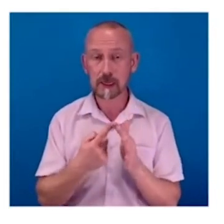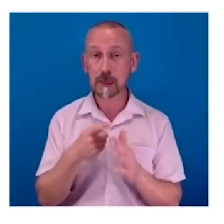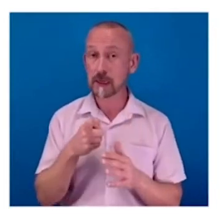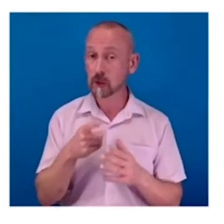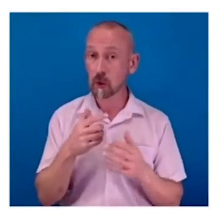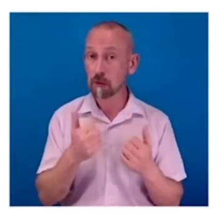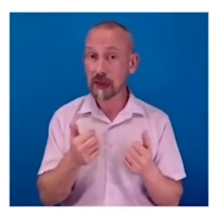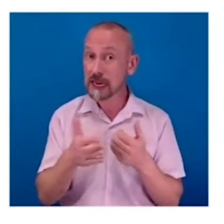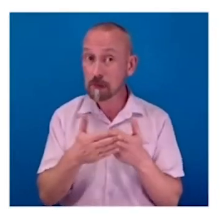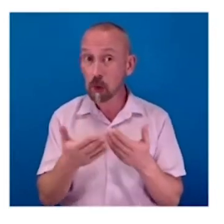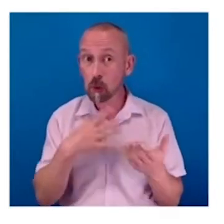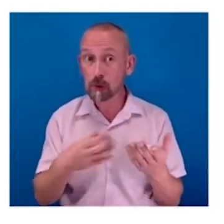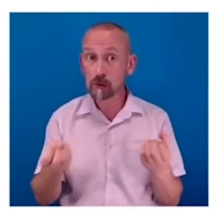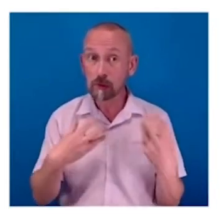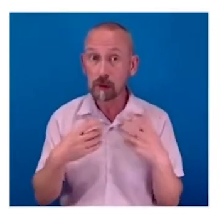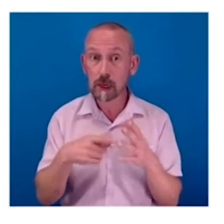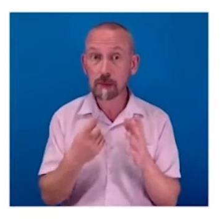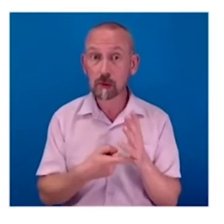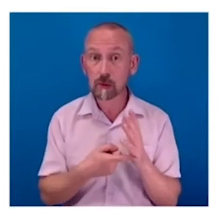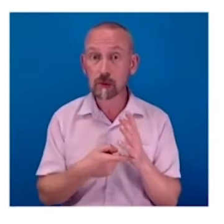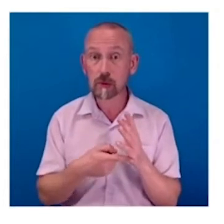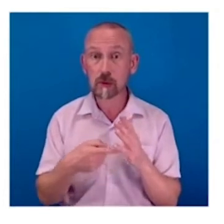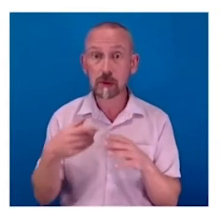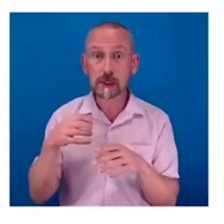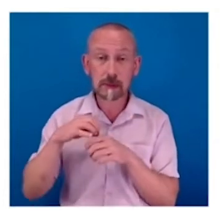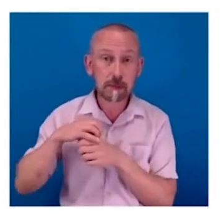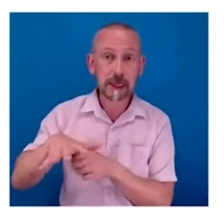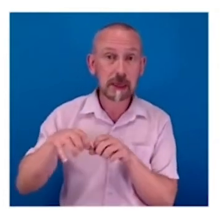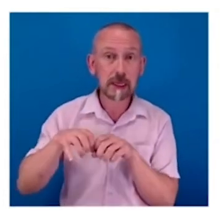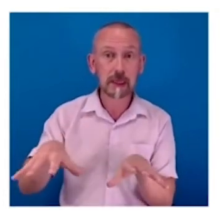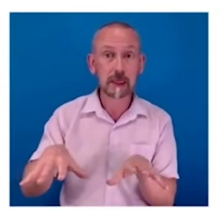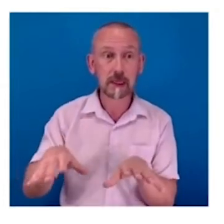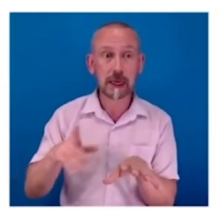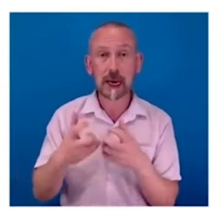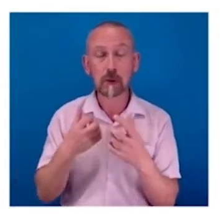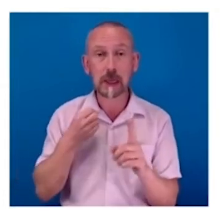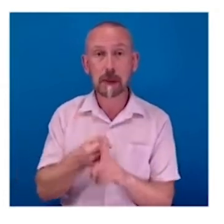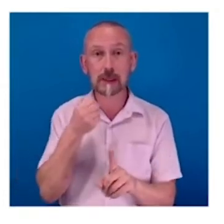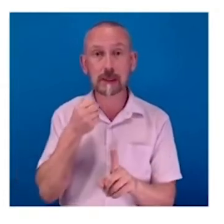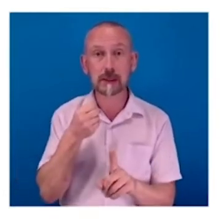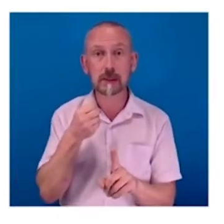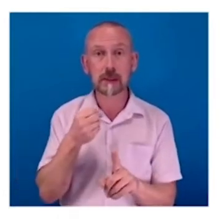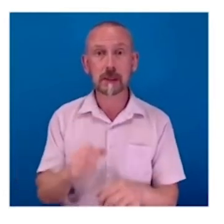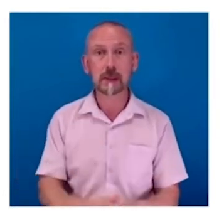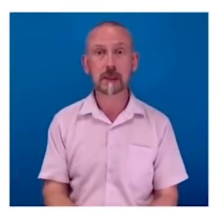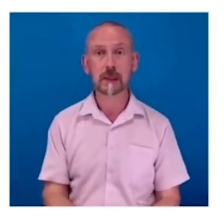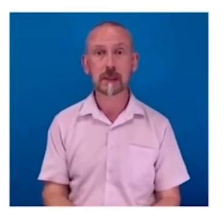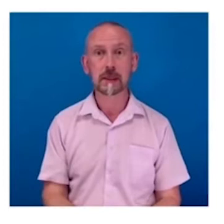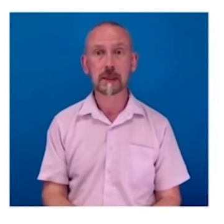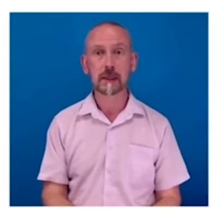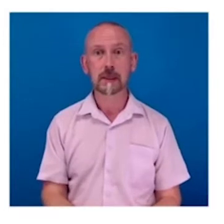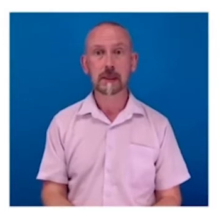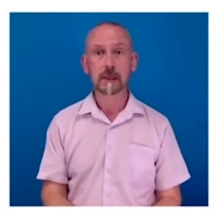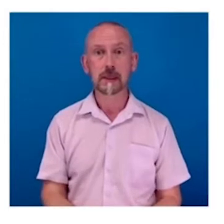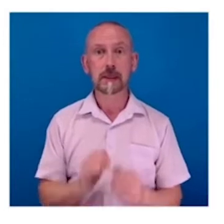organization? I think one thing that I'm noticing, it's the global nature, like even with TechShare, but inside